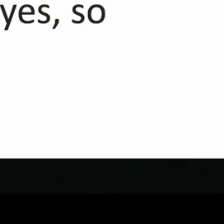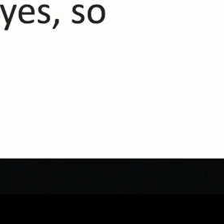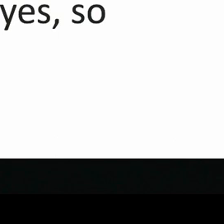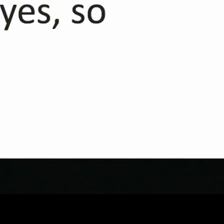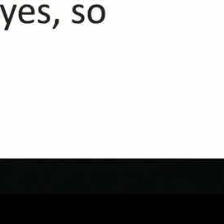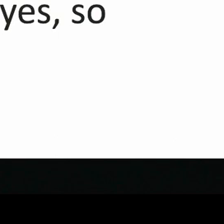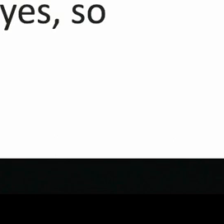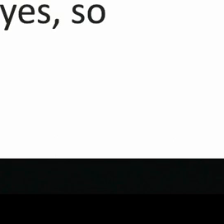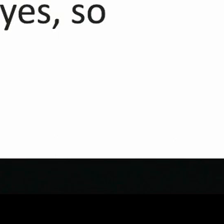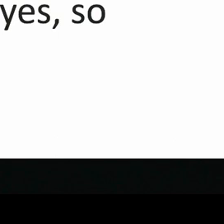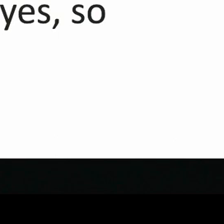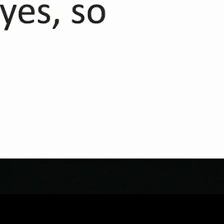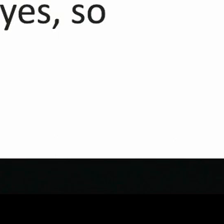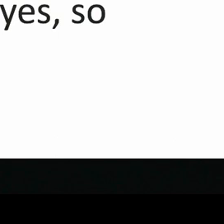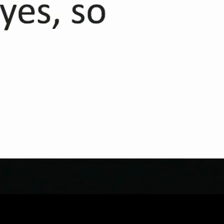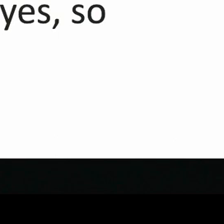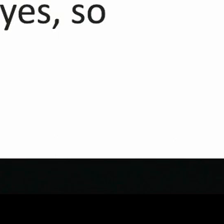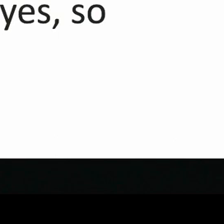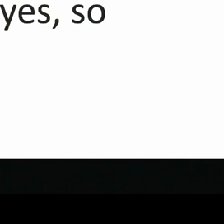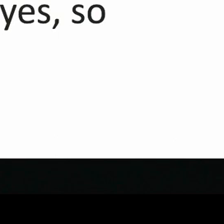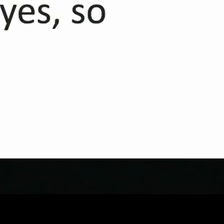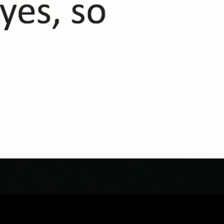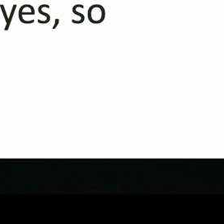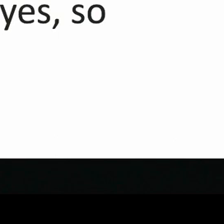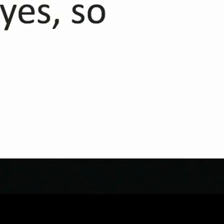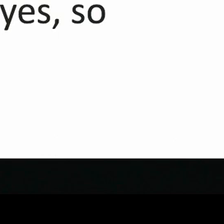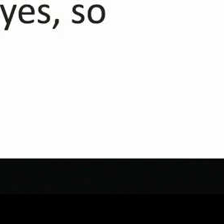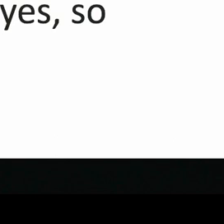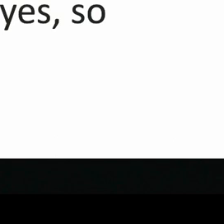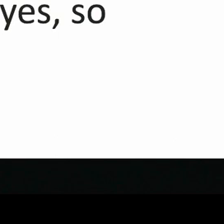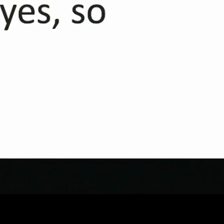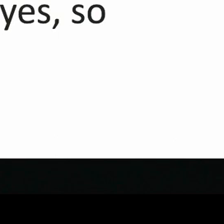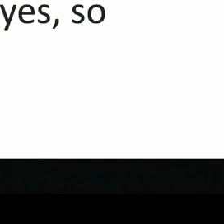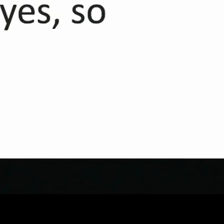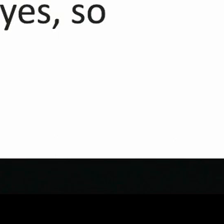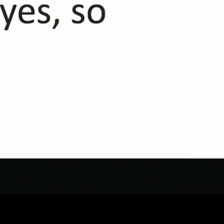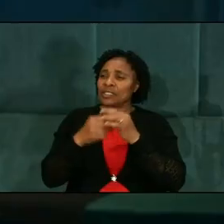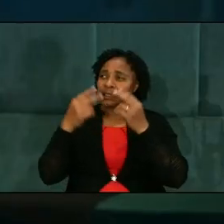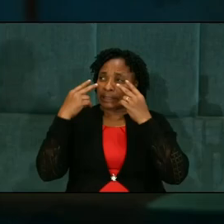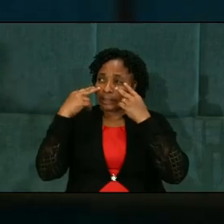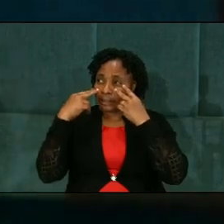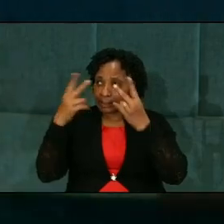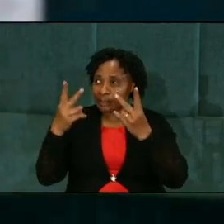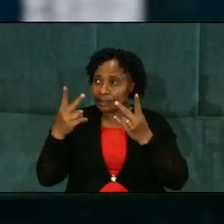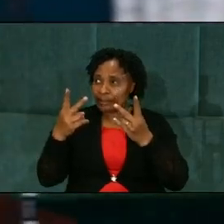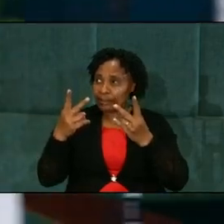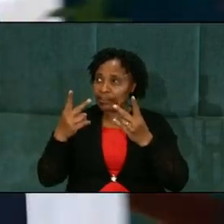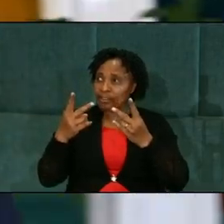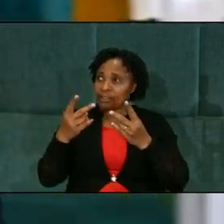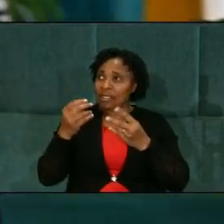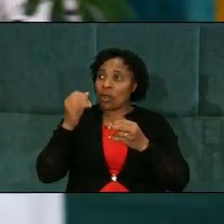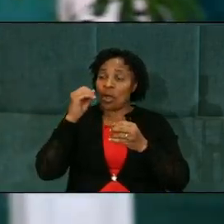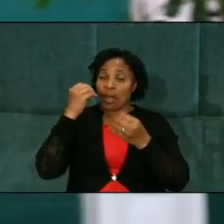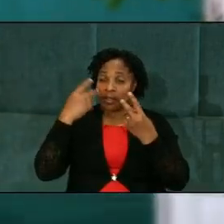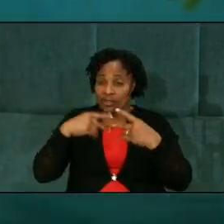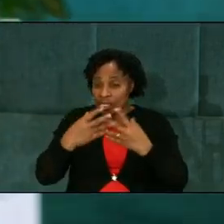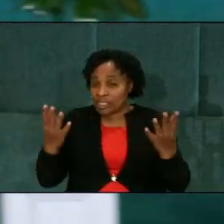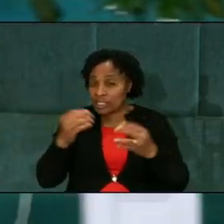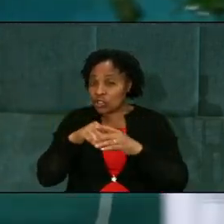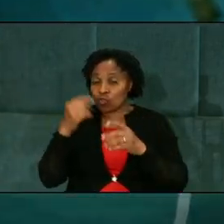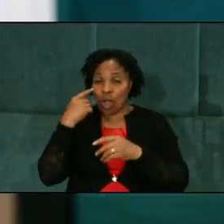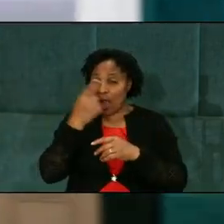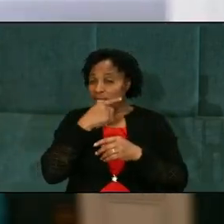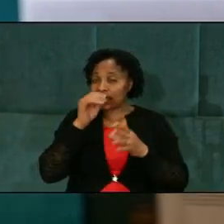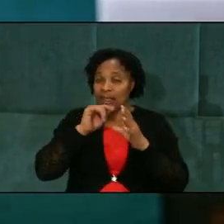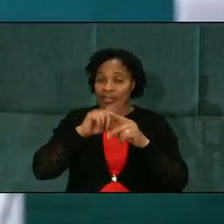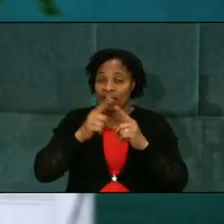don't have any. And the third one God says you need is salve to put on your eyes so you can see. So what is this gold? What is this white clothes?